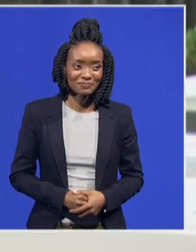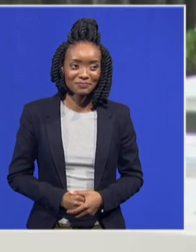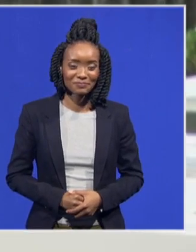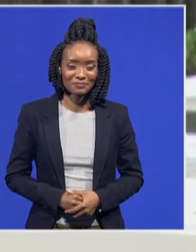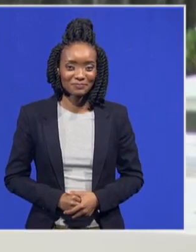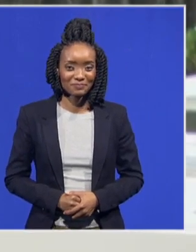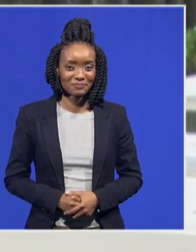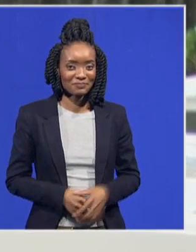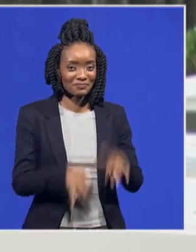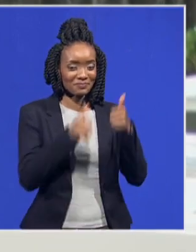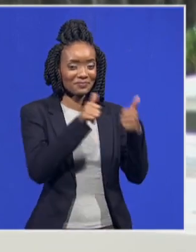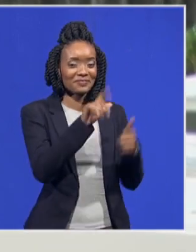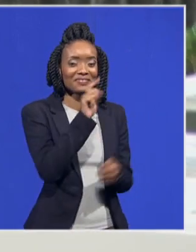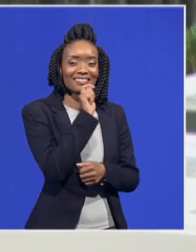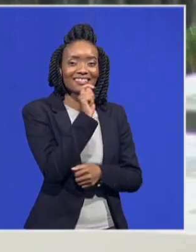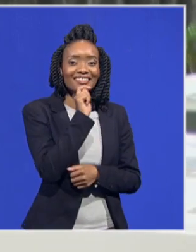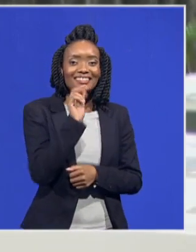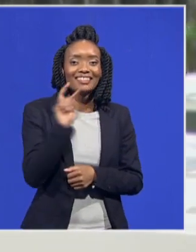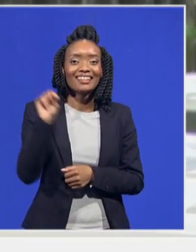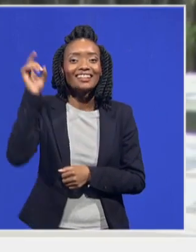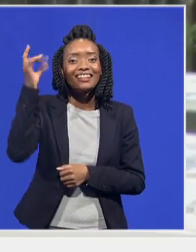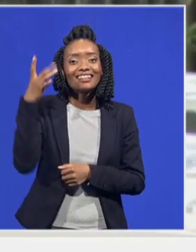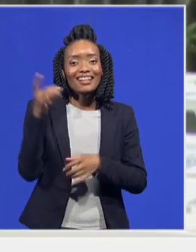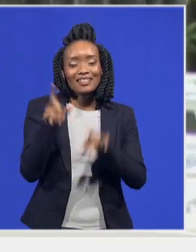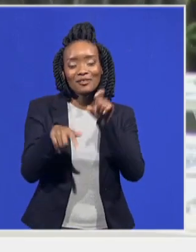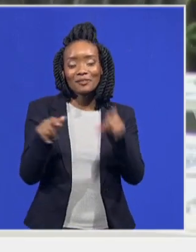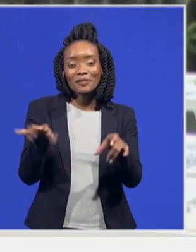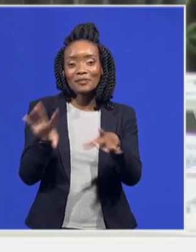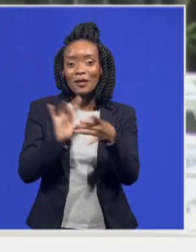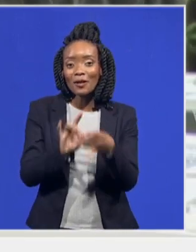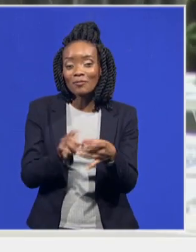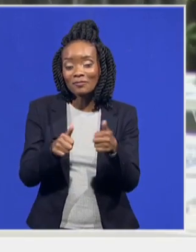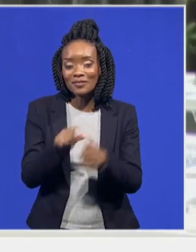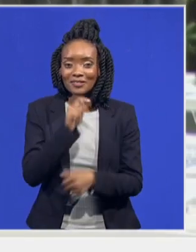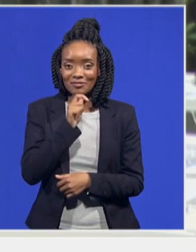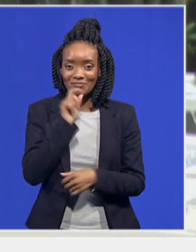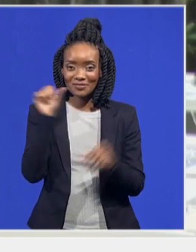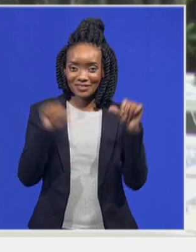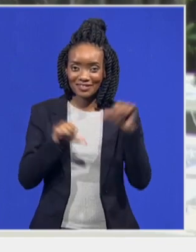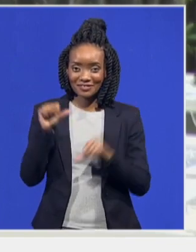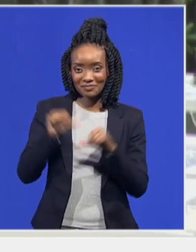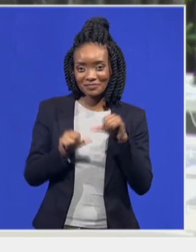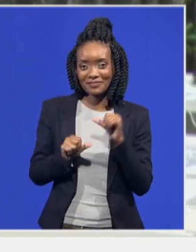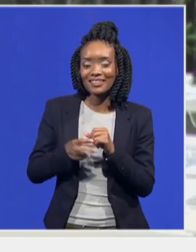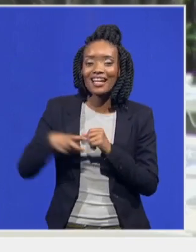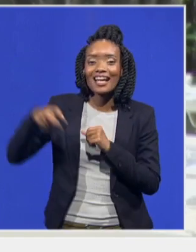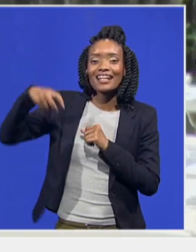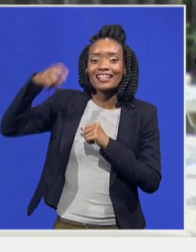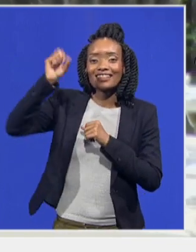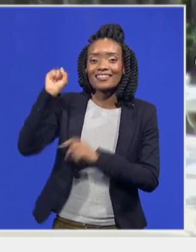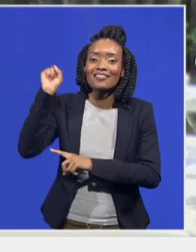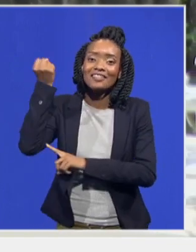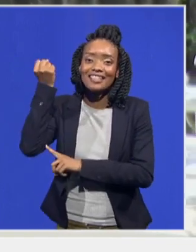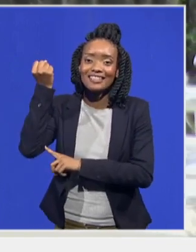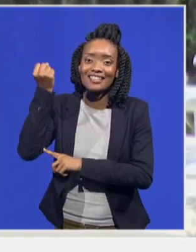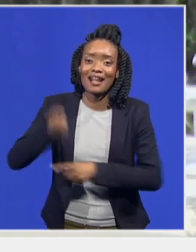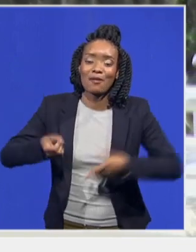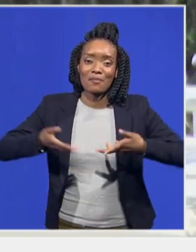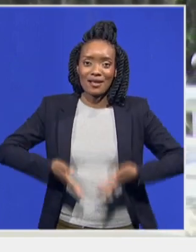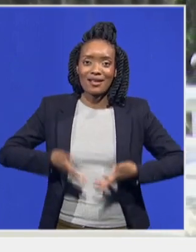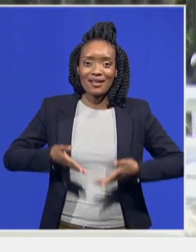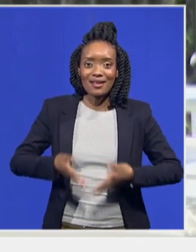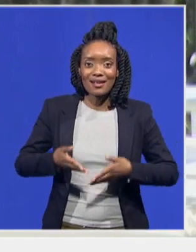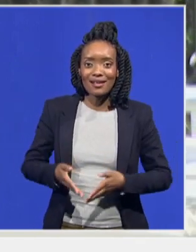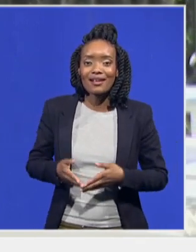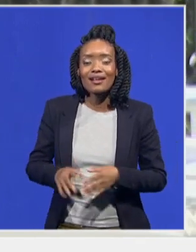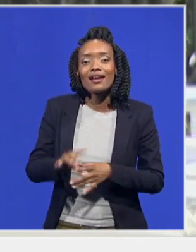A very good morning to you, Naledi, and to the viewers back at home. And yes, welcome back to the Africa Travel Indaba here at the Nkosi Albert Lutuli